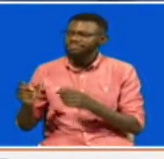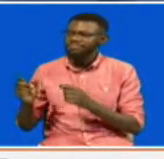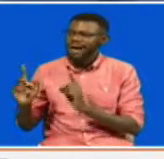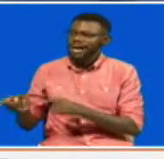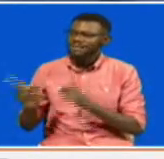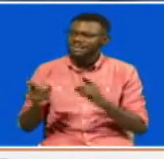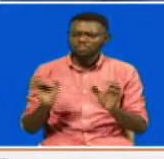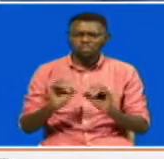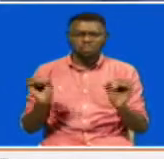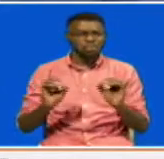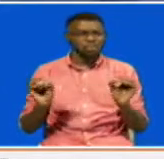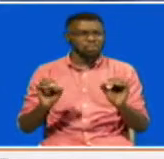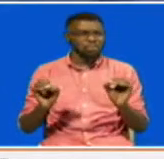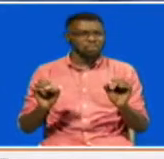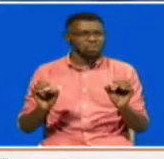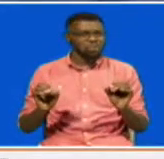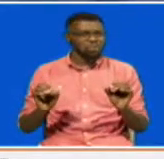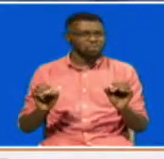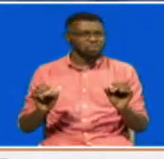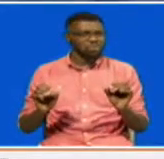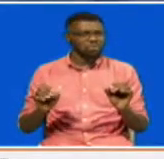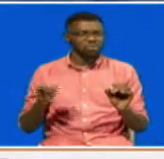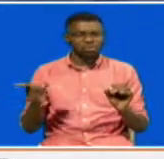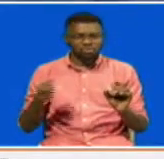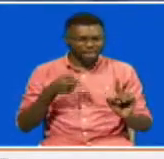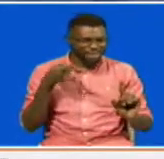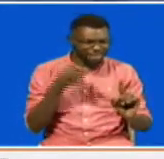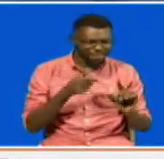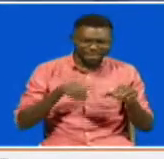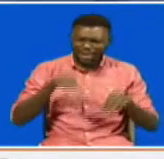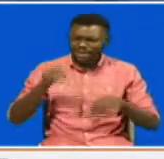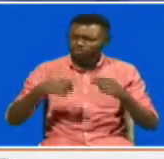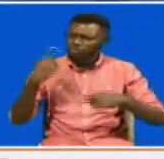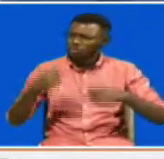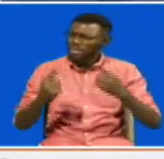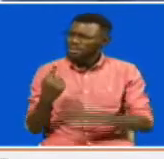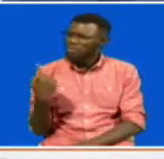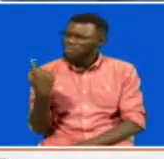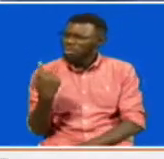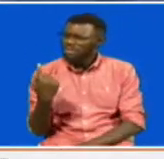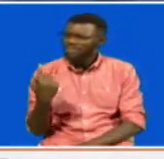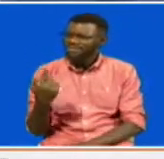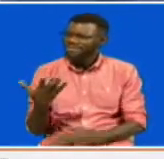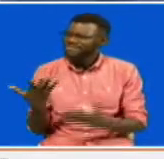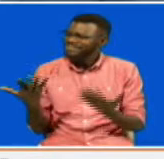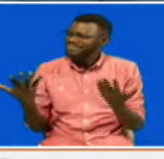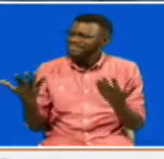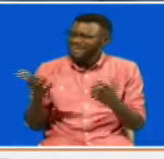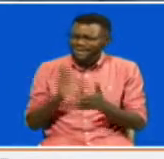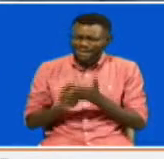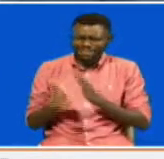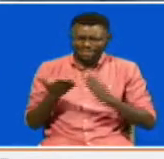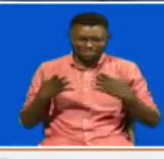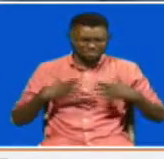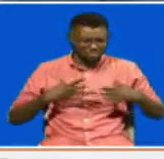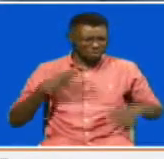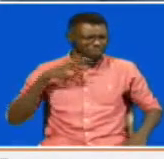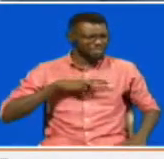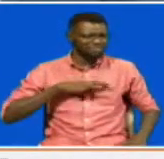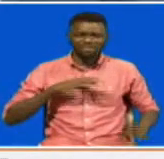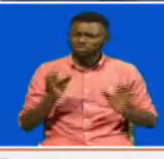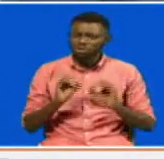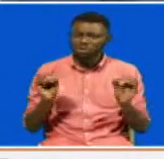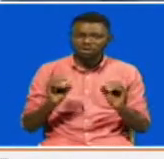entrenching it in the heart and making sure you win the election in 2027. There's nothing Malala, you're telling the hustlers you're going to do for them